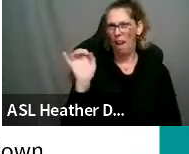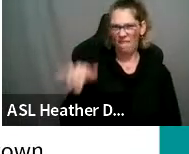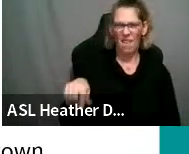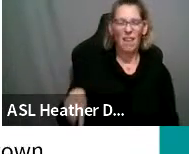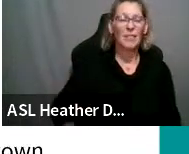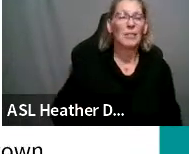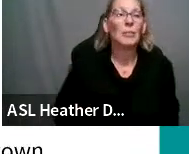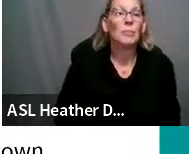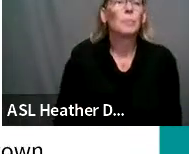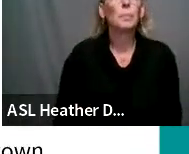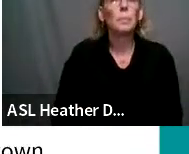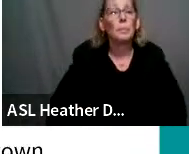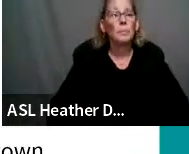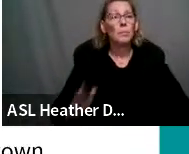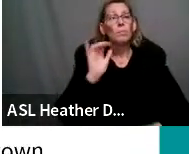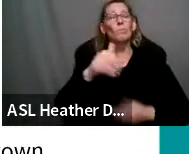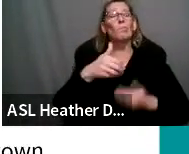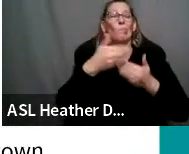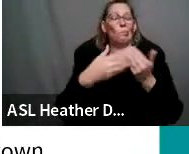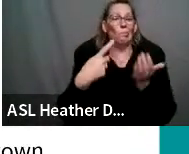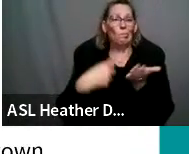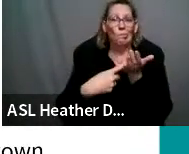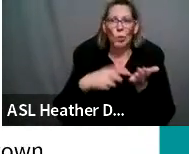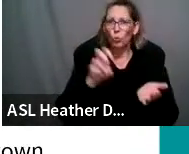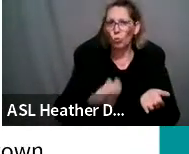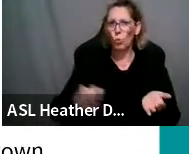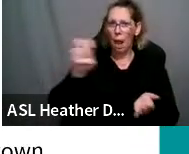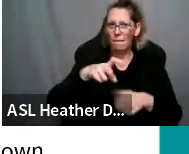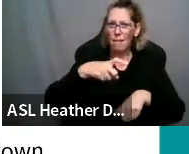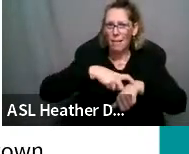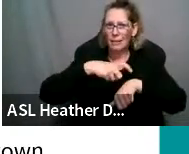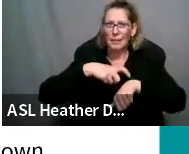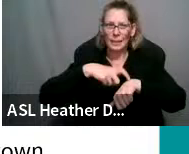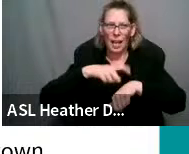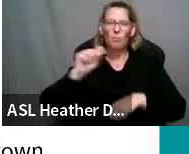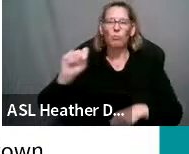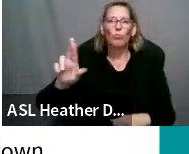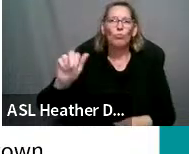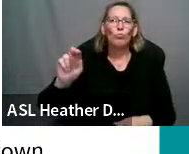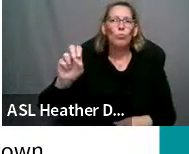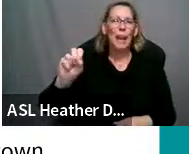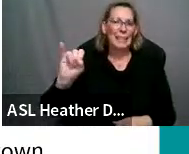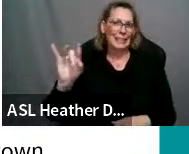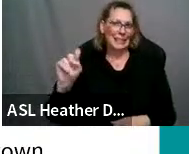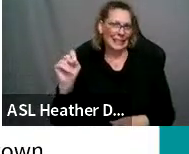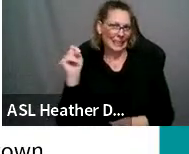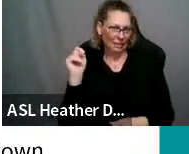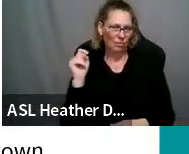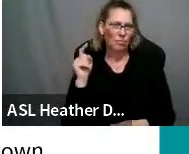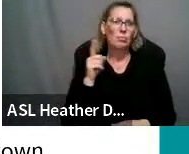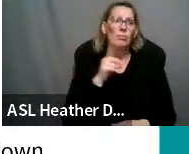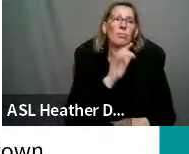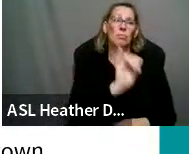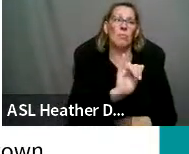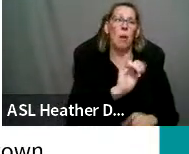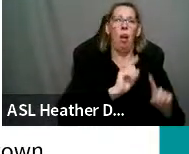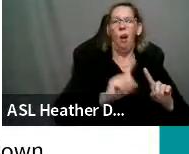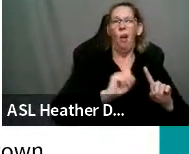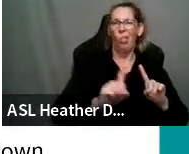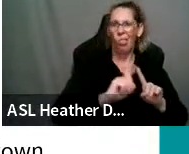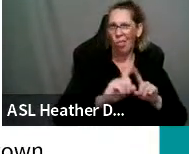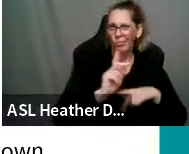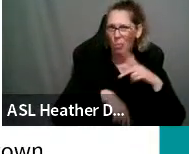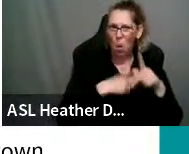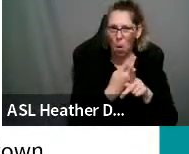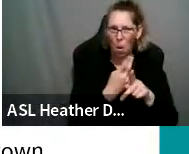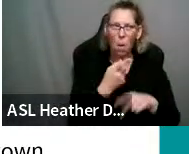Next, I'm going to cover transit travel times. We covered summarized transit travel times for all modes of transit. These transit travel